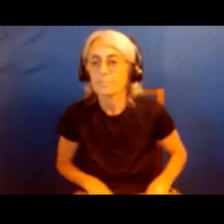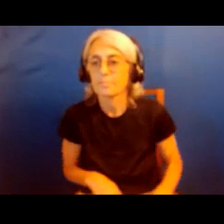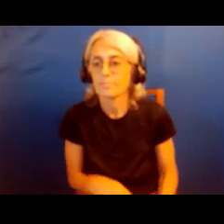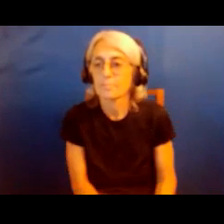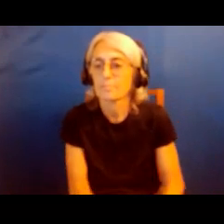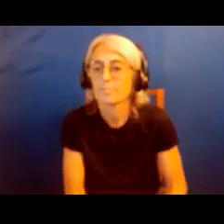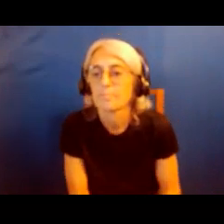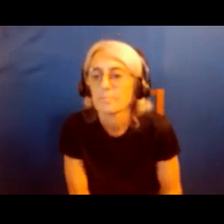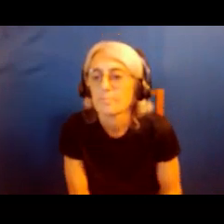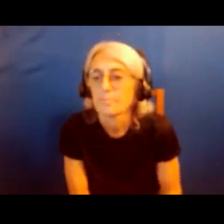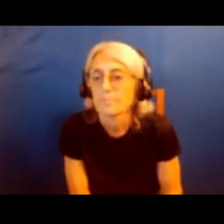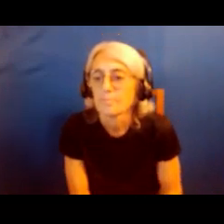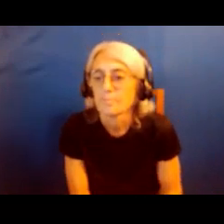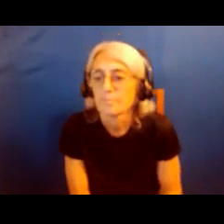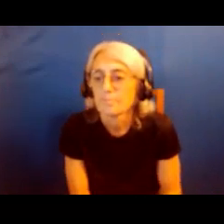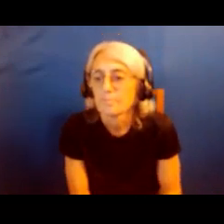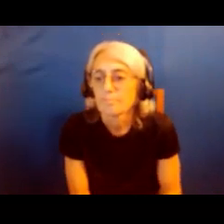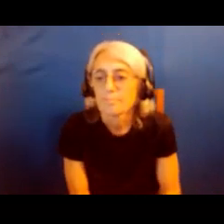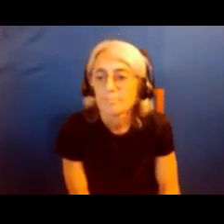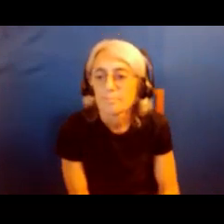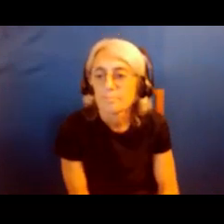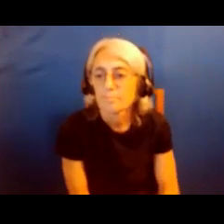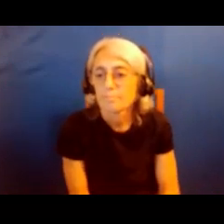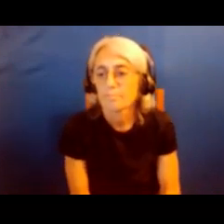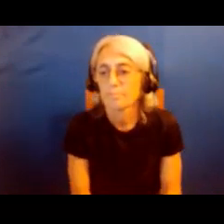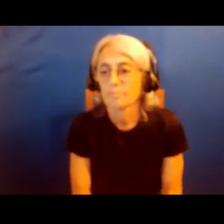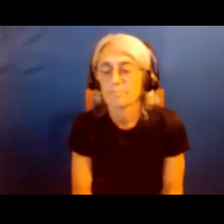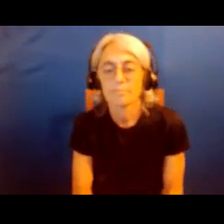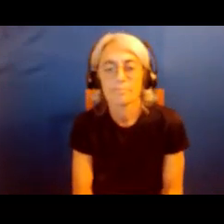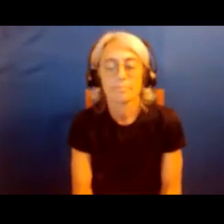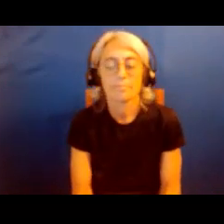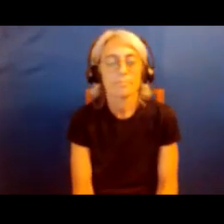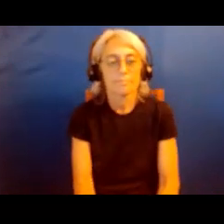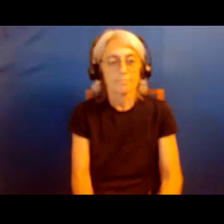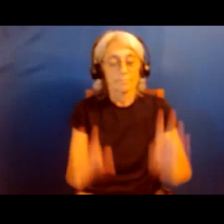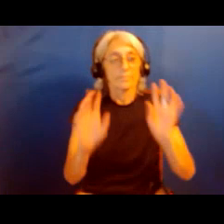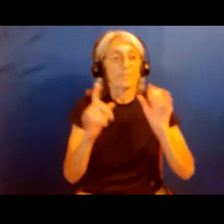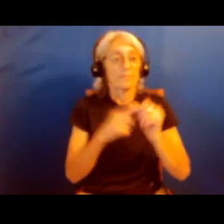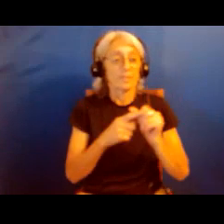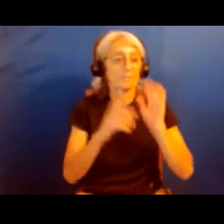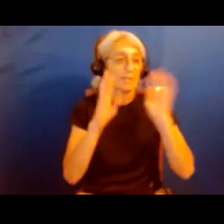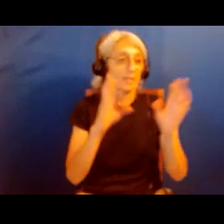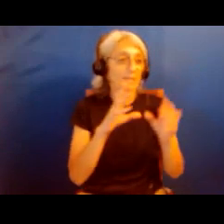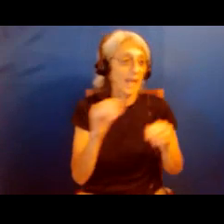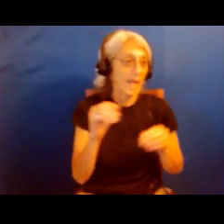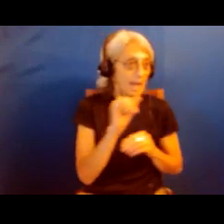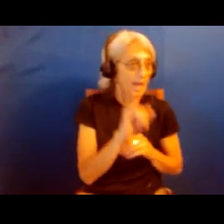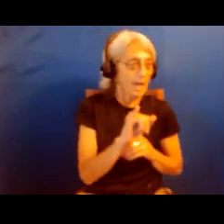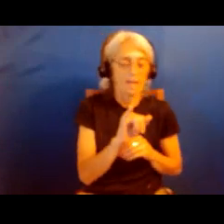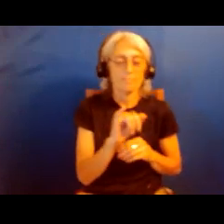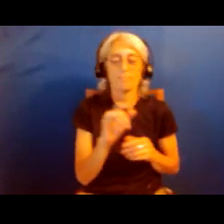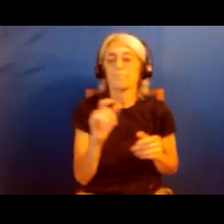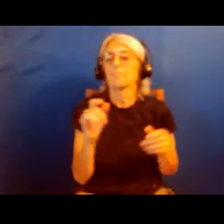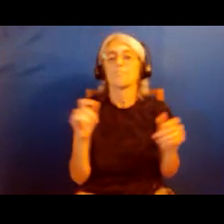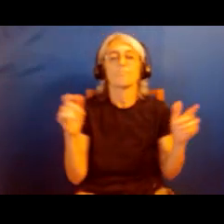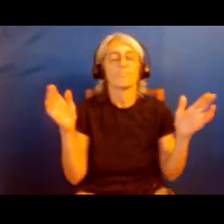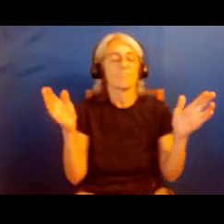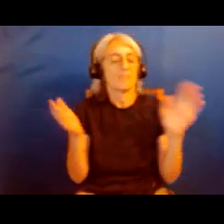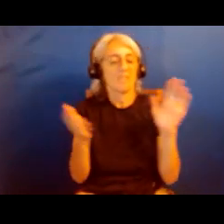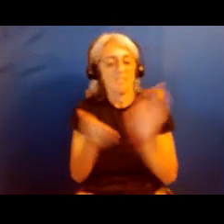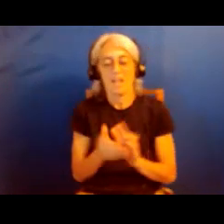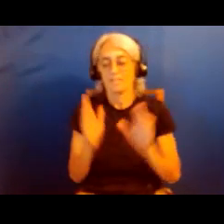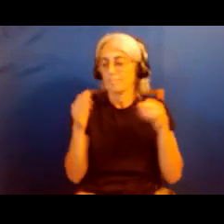So originally, my presentation was going to be on innovation and AI. But we decided to scale that back and just focus